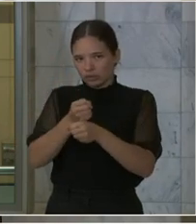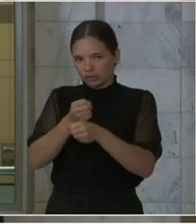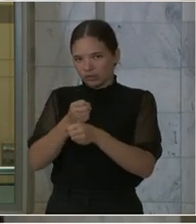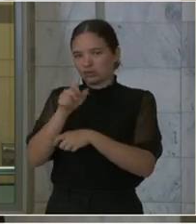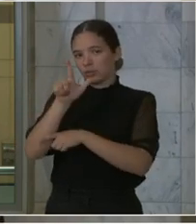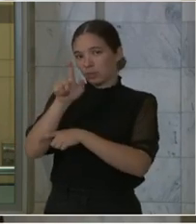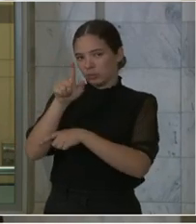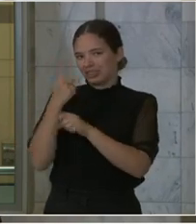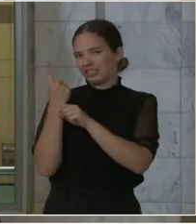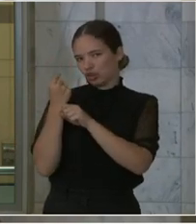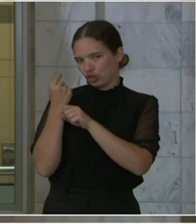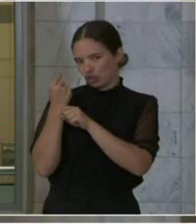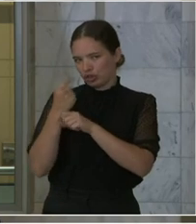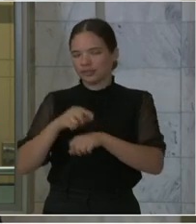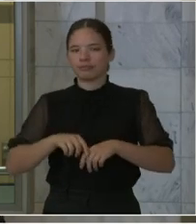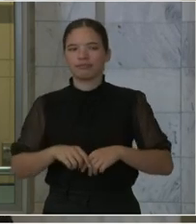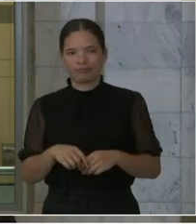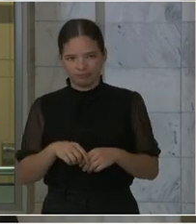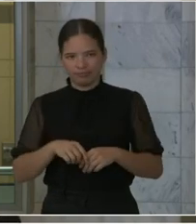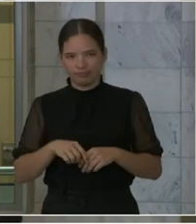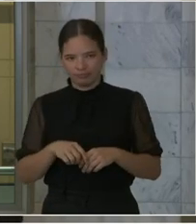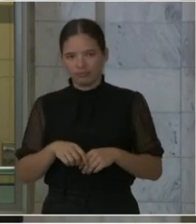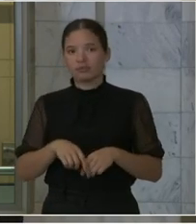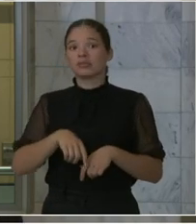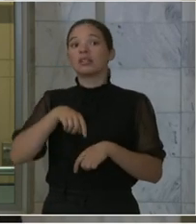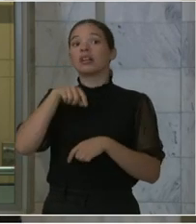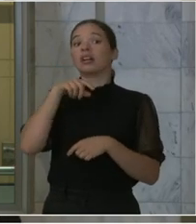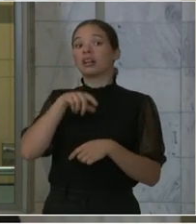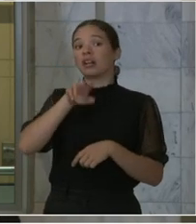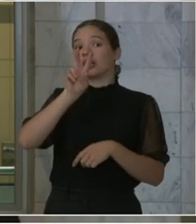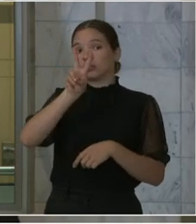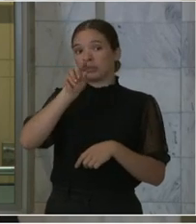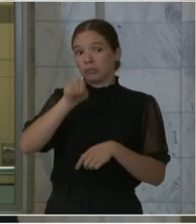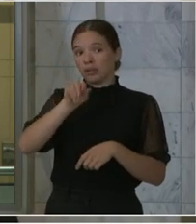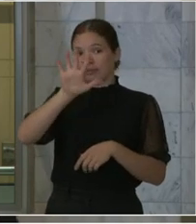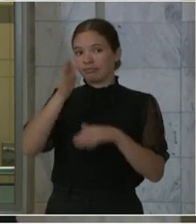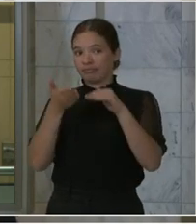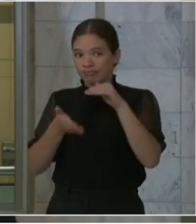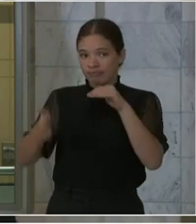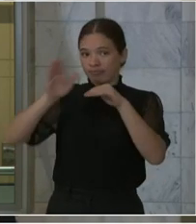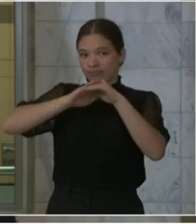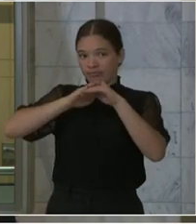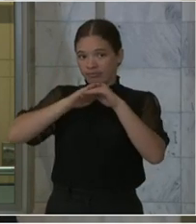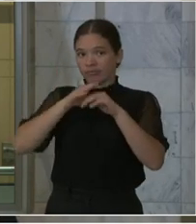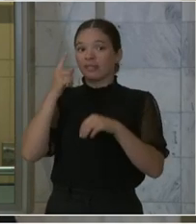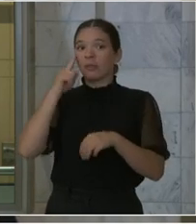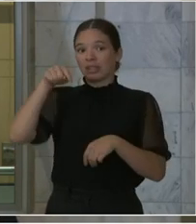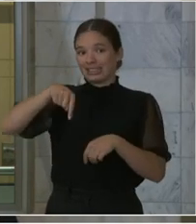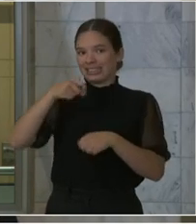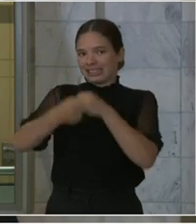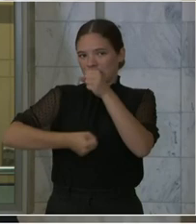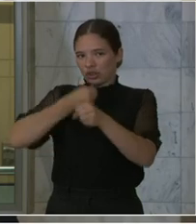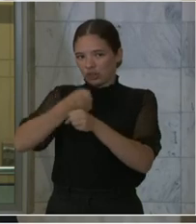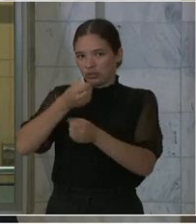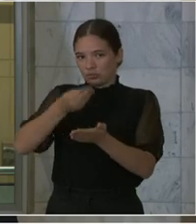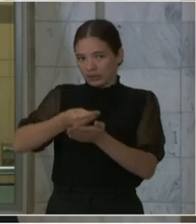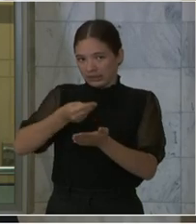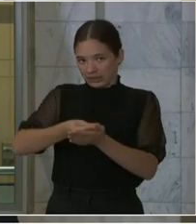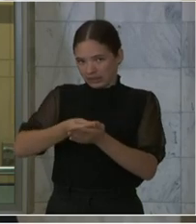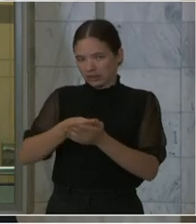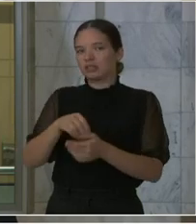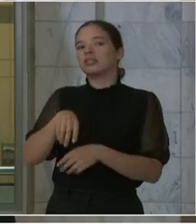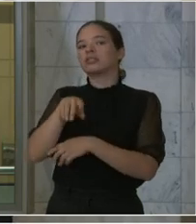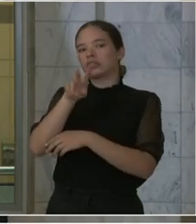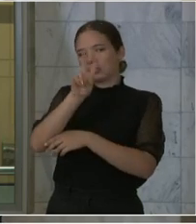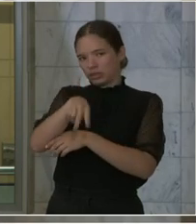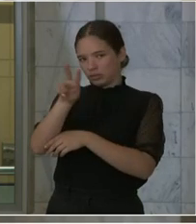It also includes a 2.5% increase for FY22, which we're in right now,